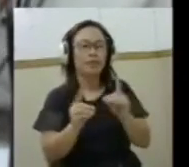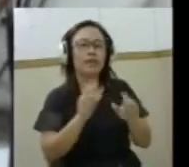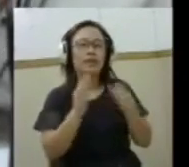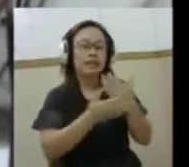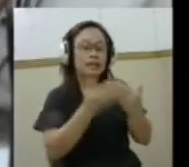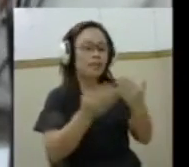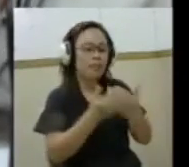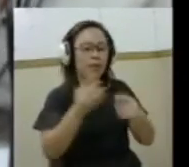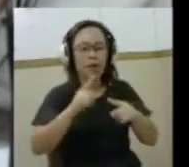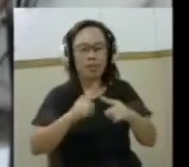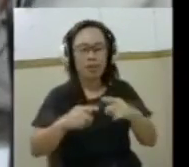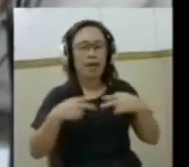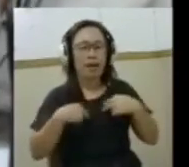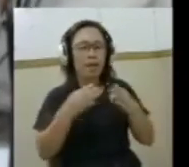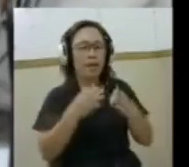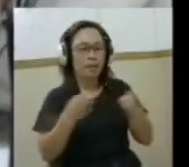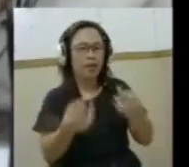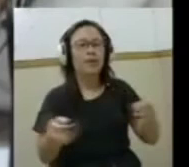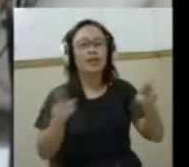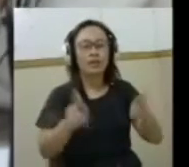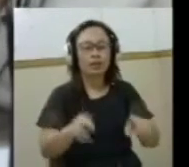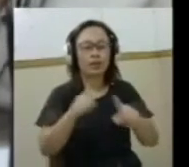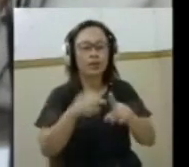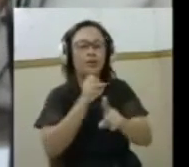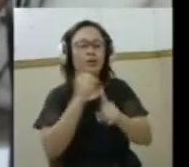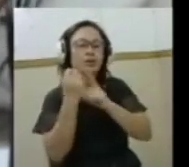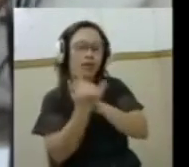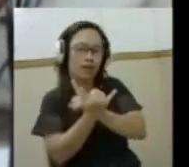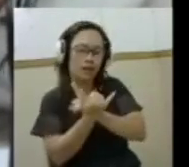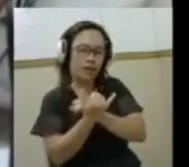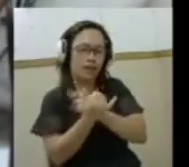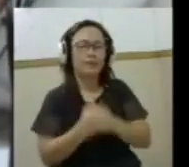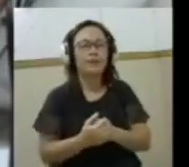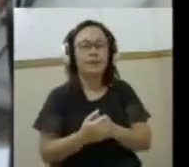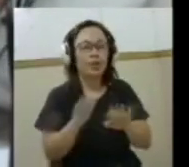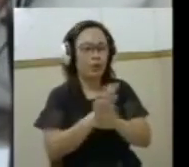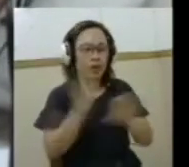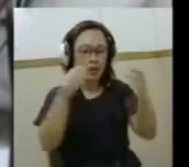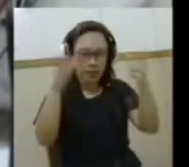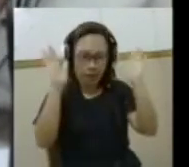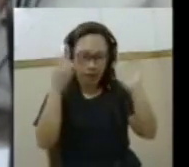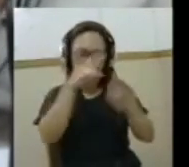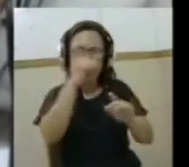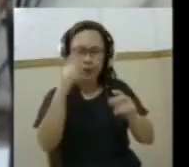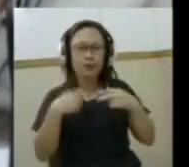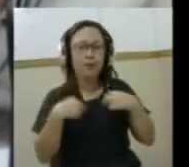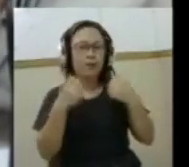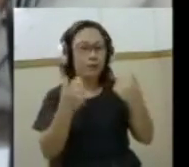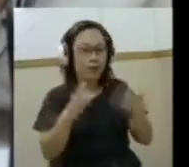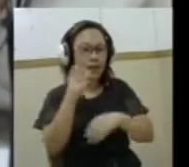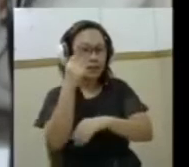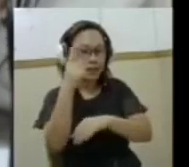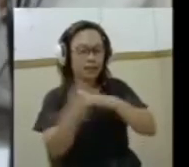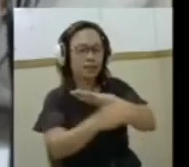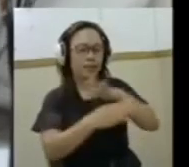yet it has a big impact to society. And one more thing, do not give up because once you understand the basics